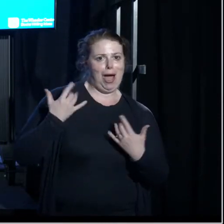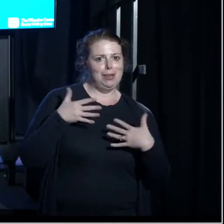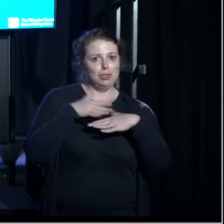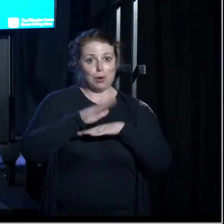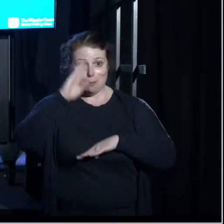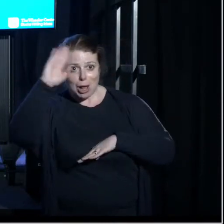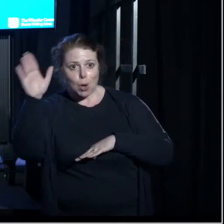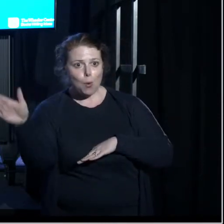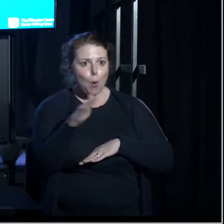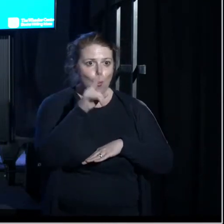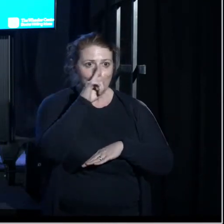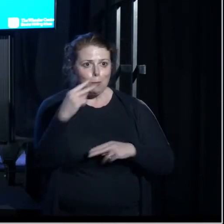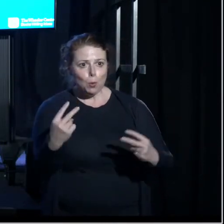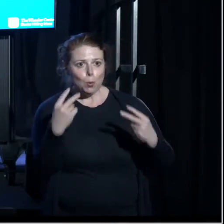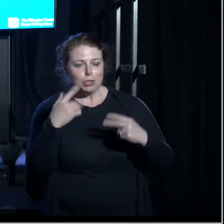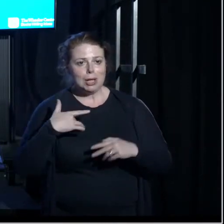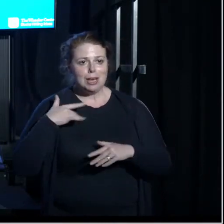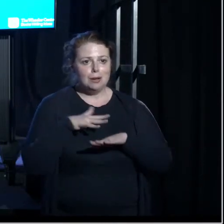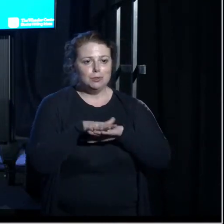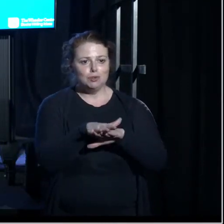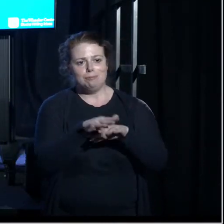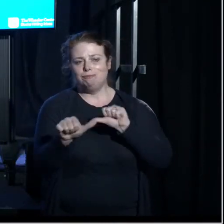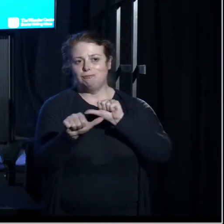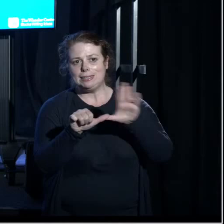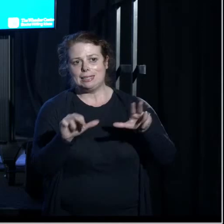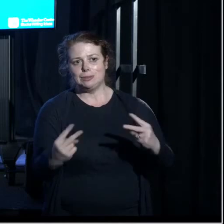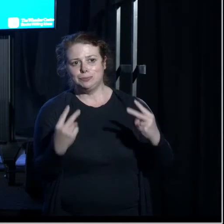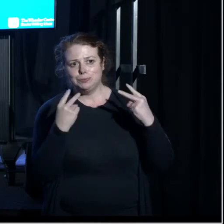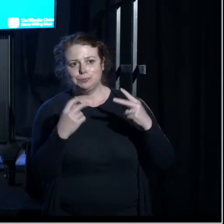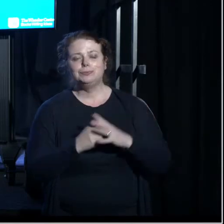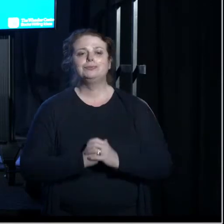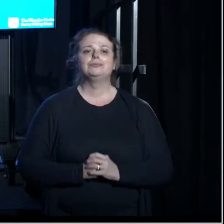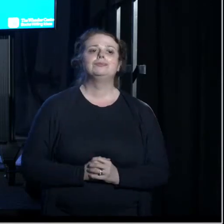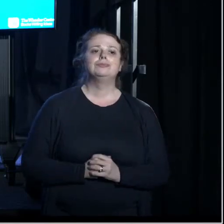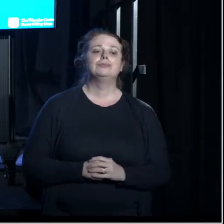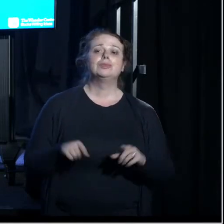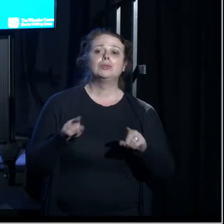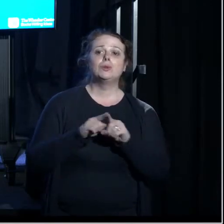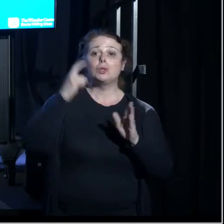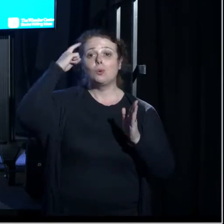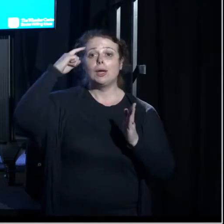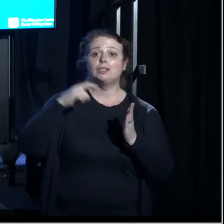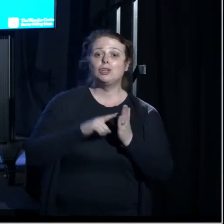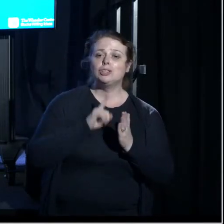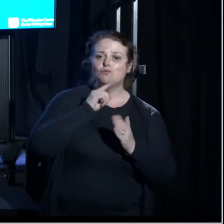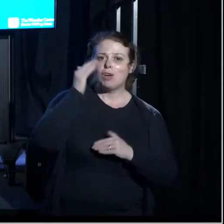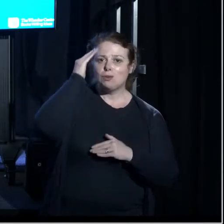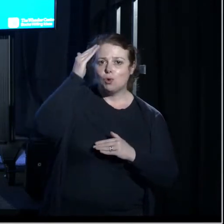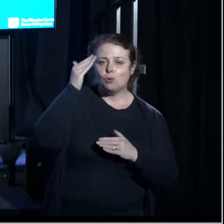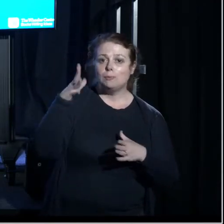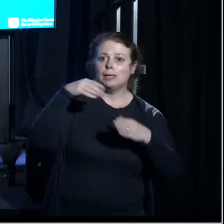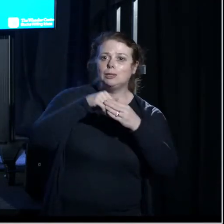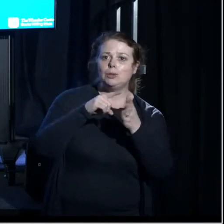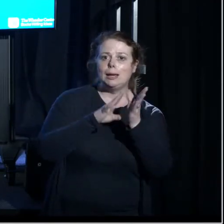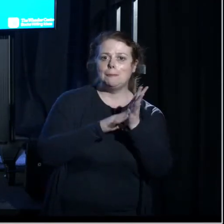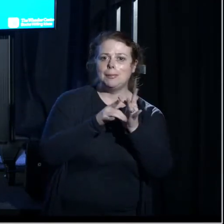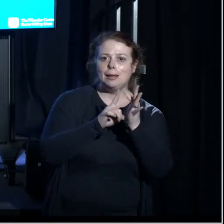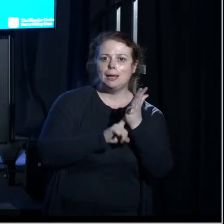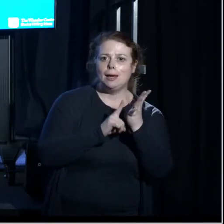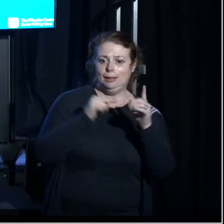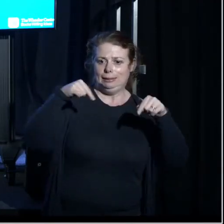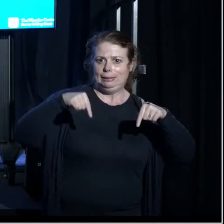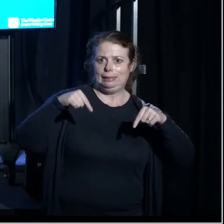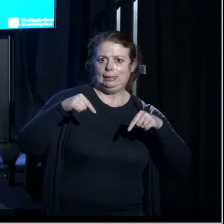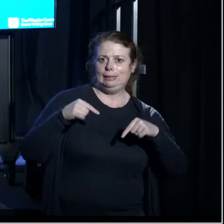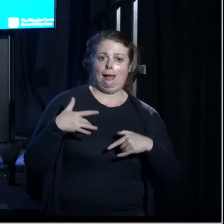It's great to have you with us as well. And a shout out to the rest of the team at Red Room, including Amelia, who is here in person,